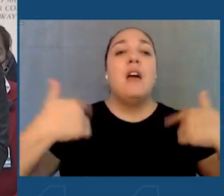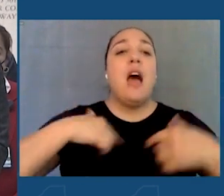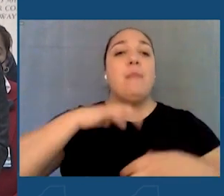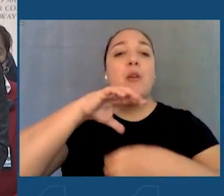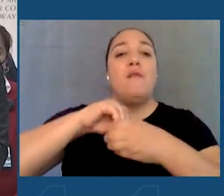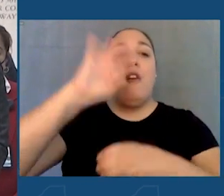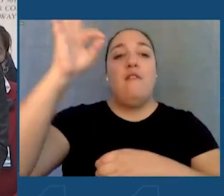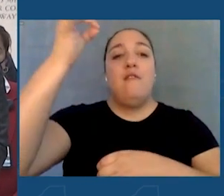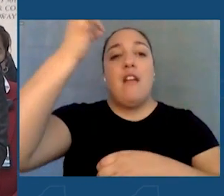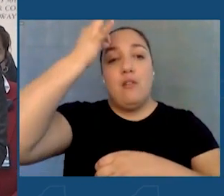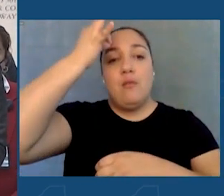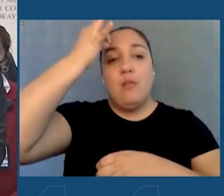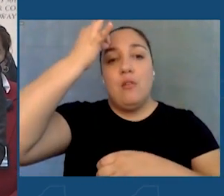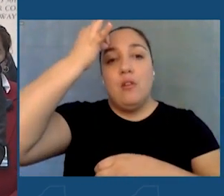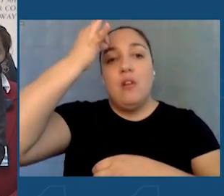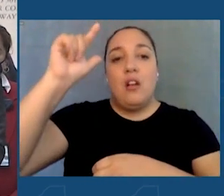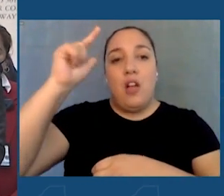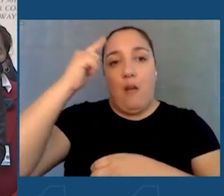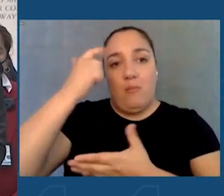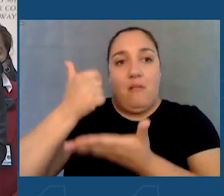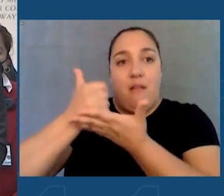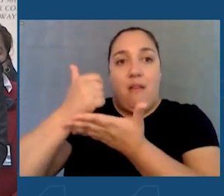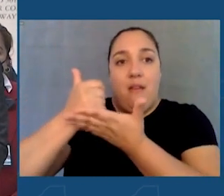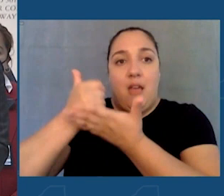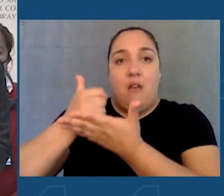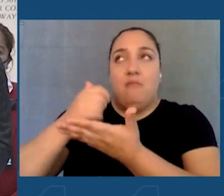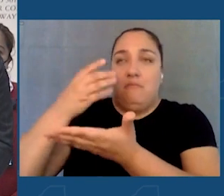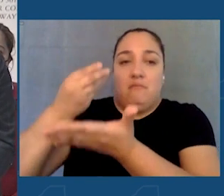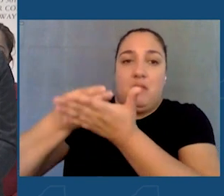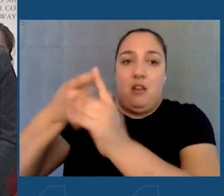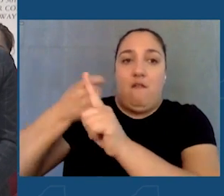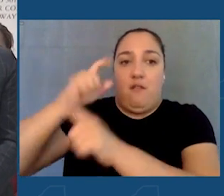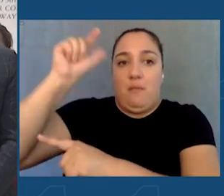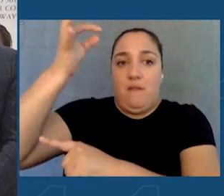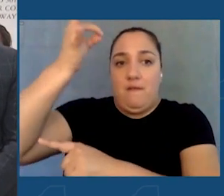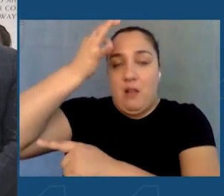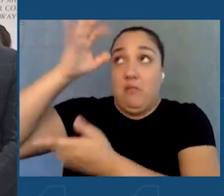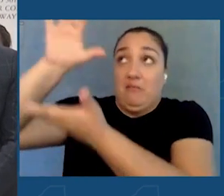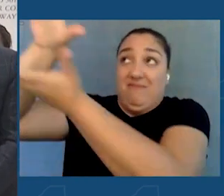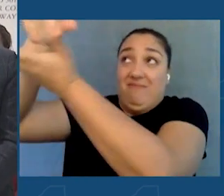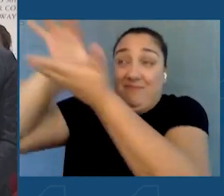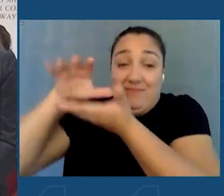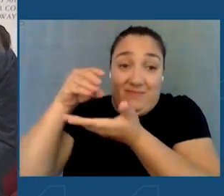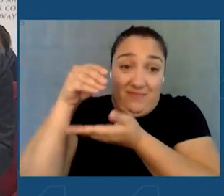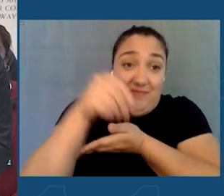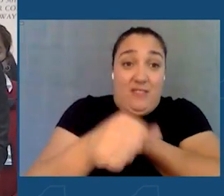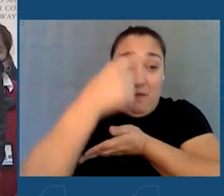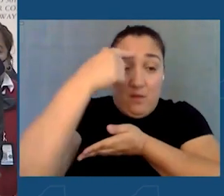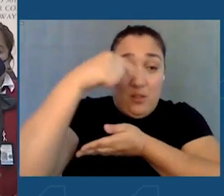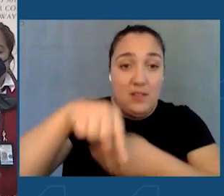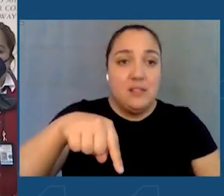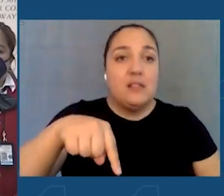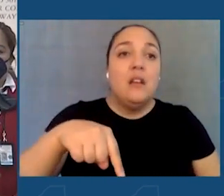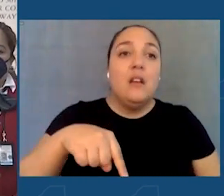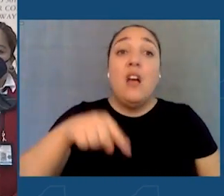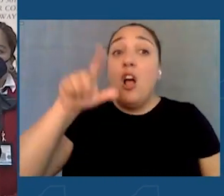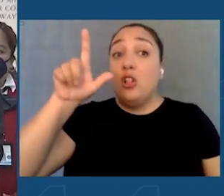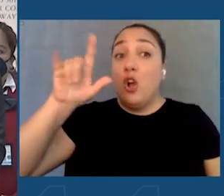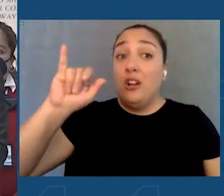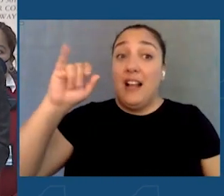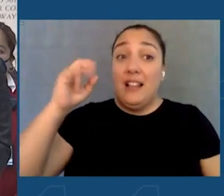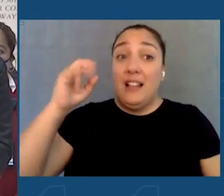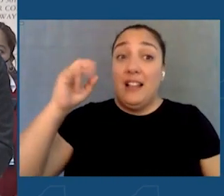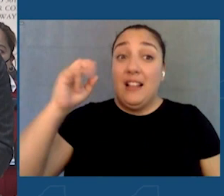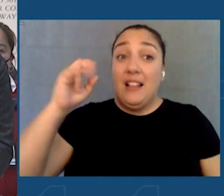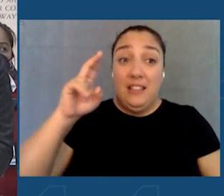federal funding. The East Side Access will transform the commute from Long Island and Queens to the